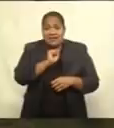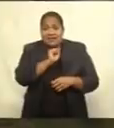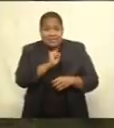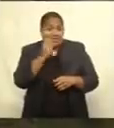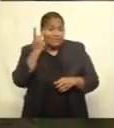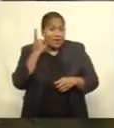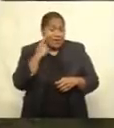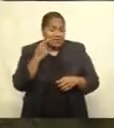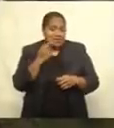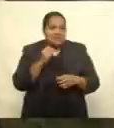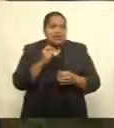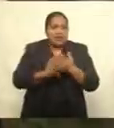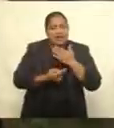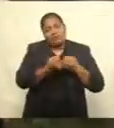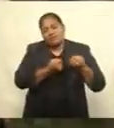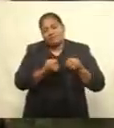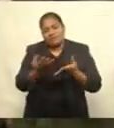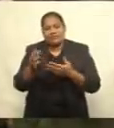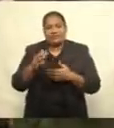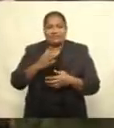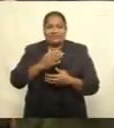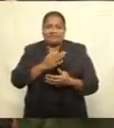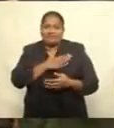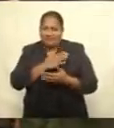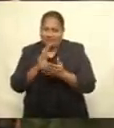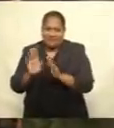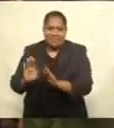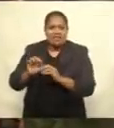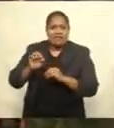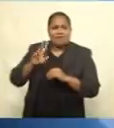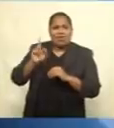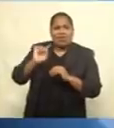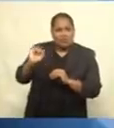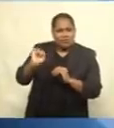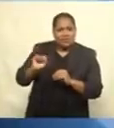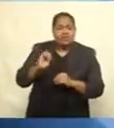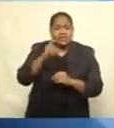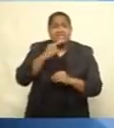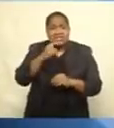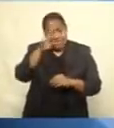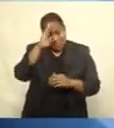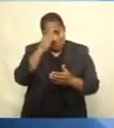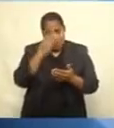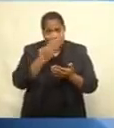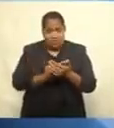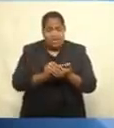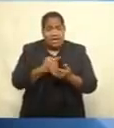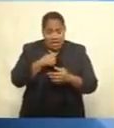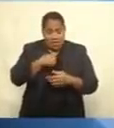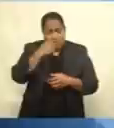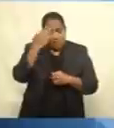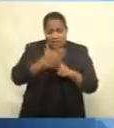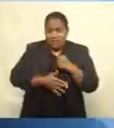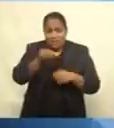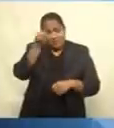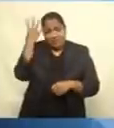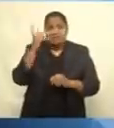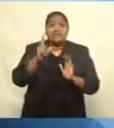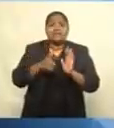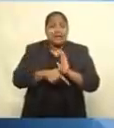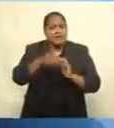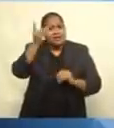good educator. He says his students are the highlight of his career. We'll never forget the times when Dad